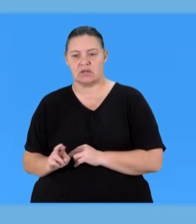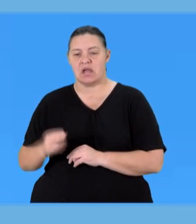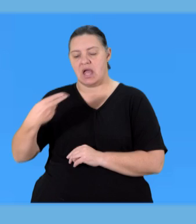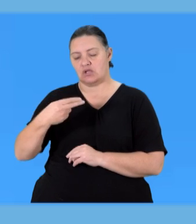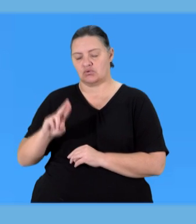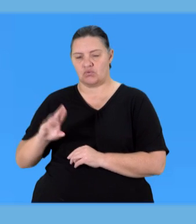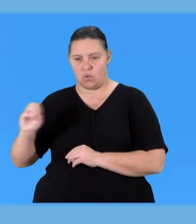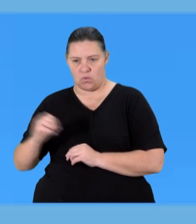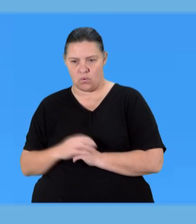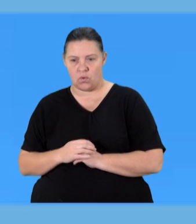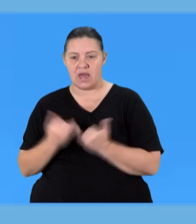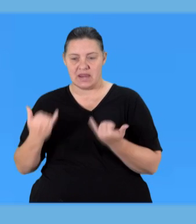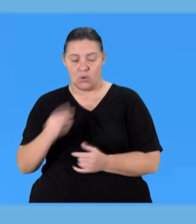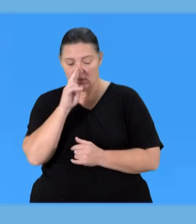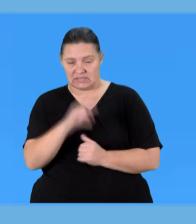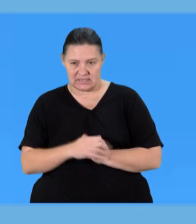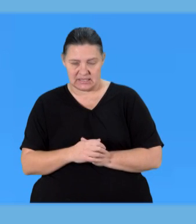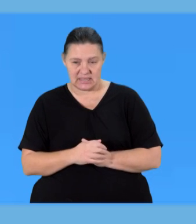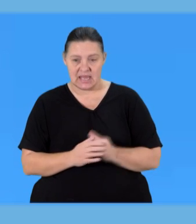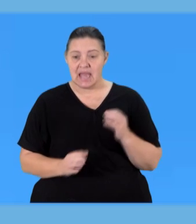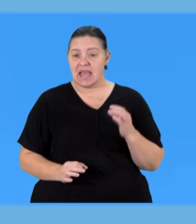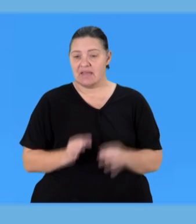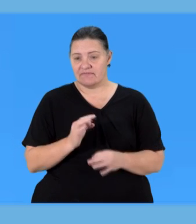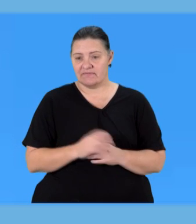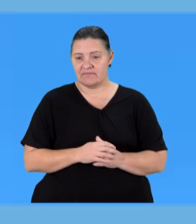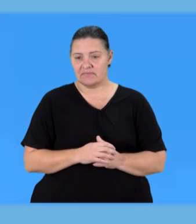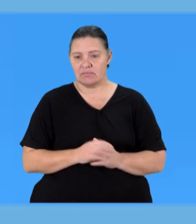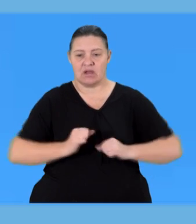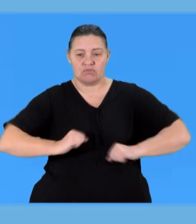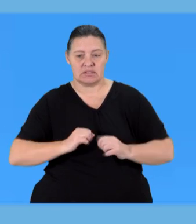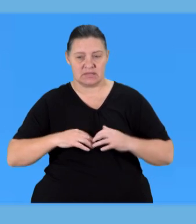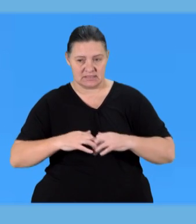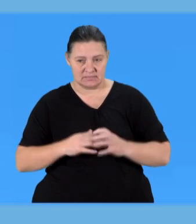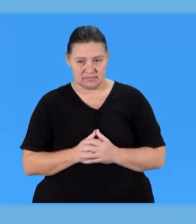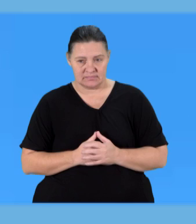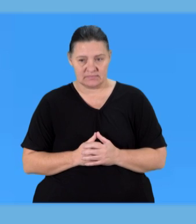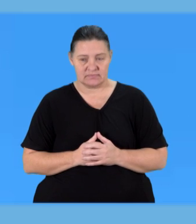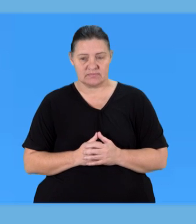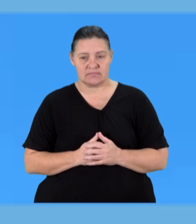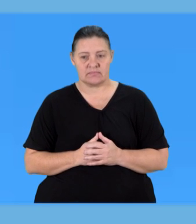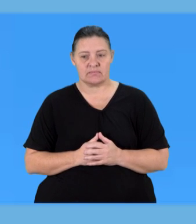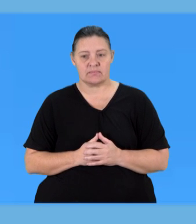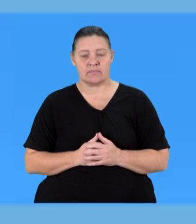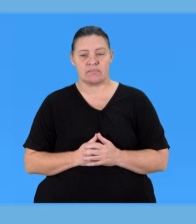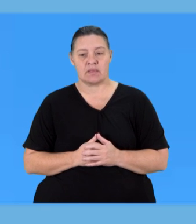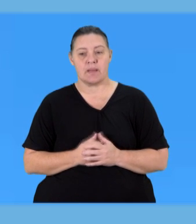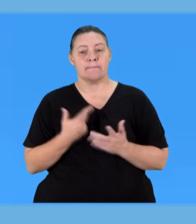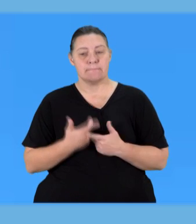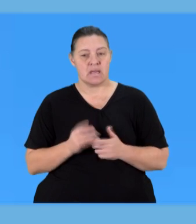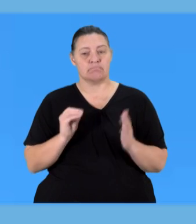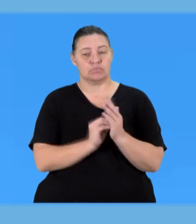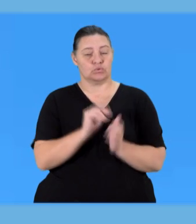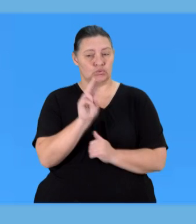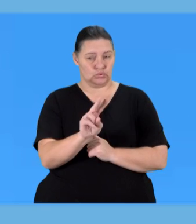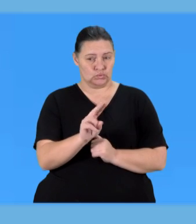reacting to form H2O. So now we're seeing if we were, let's just create space. If I were to